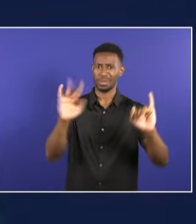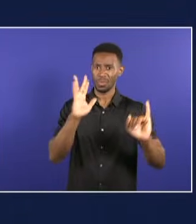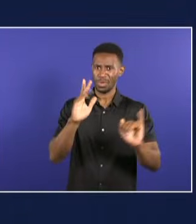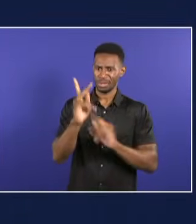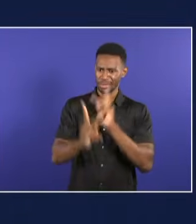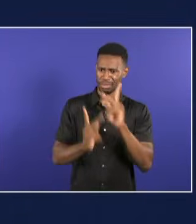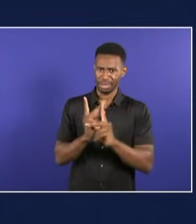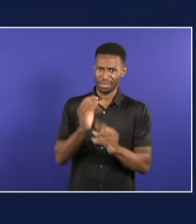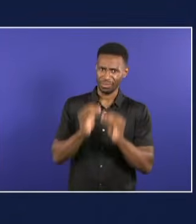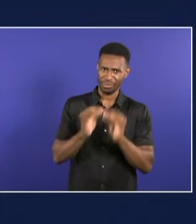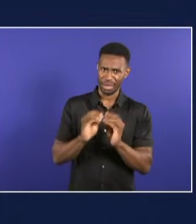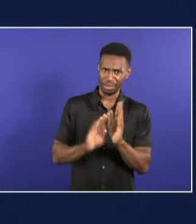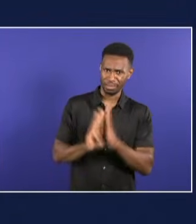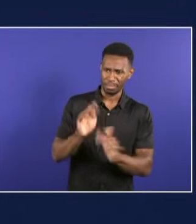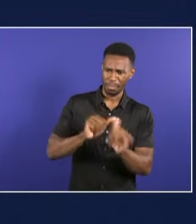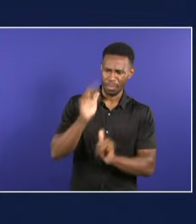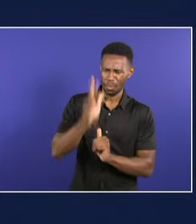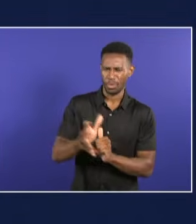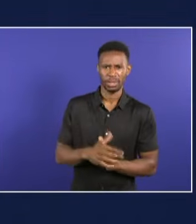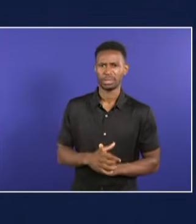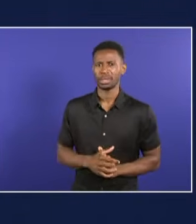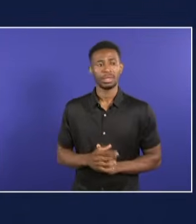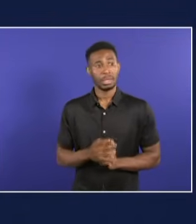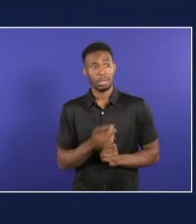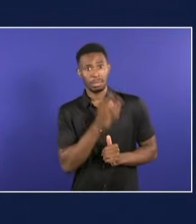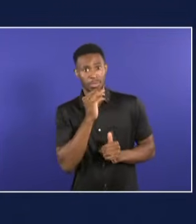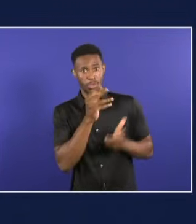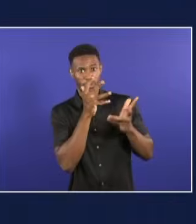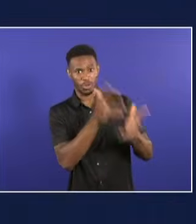completely. We love this country.